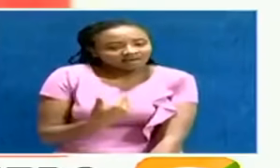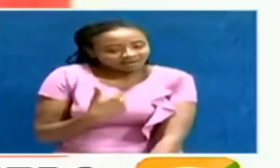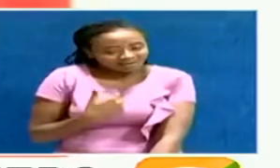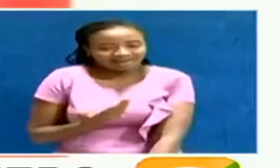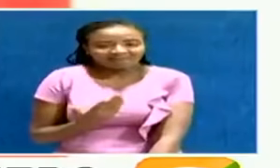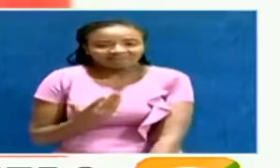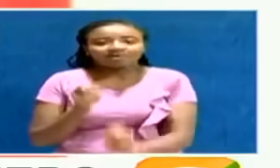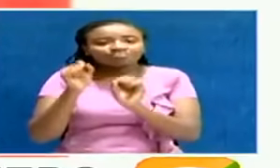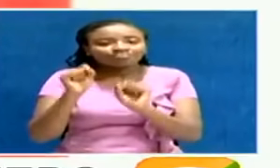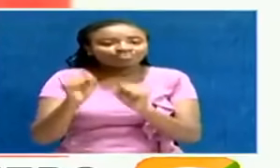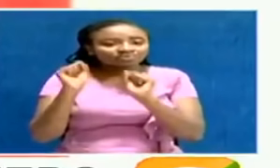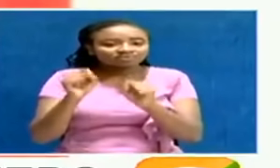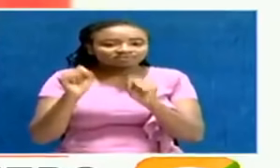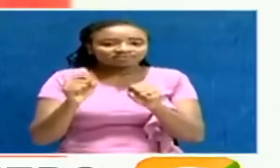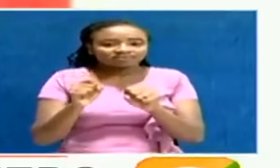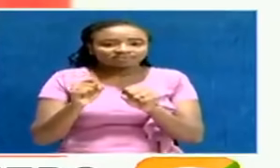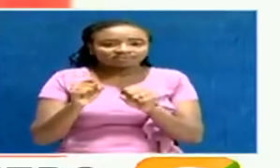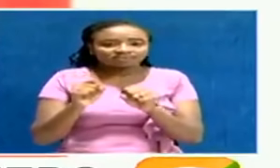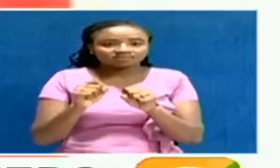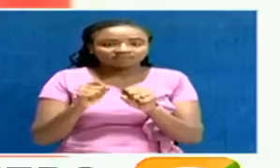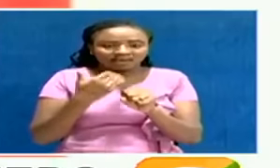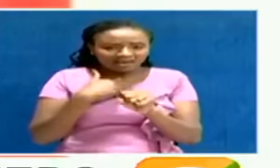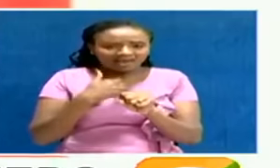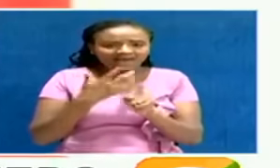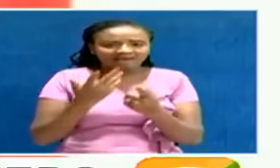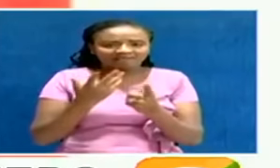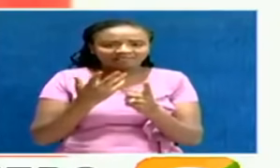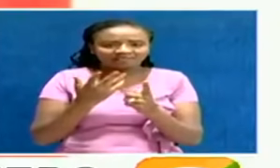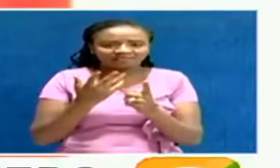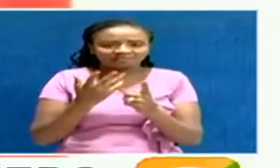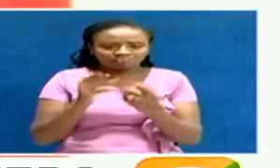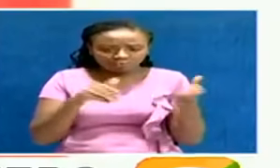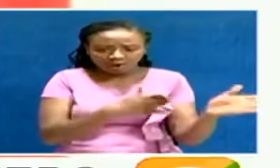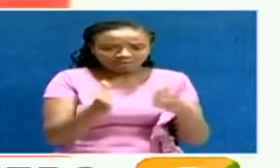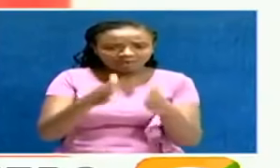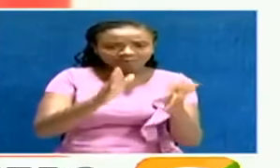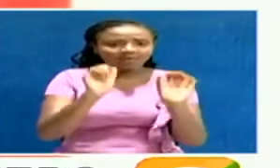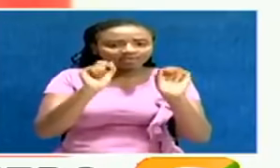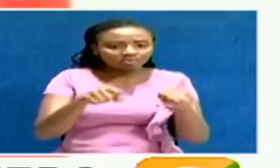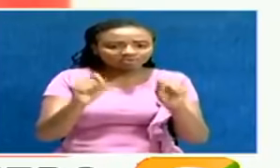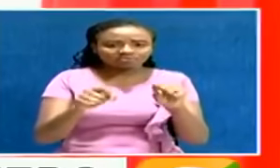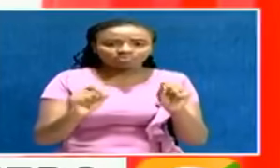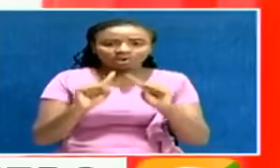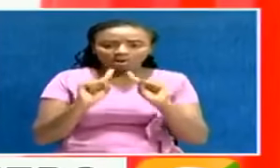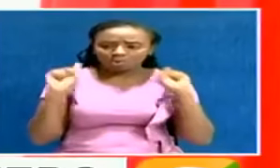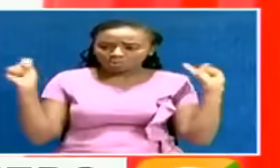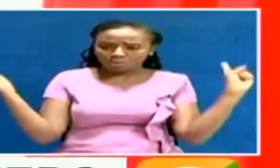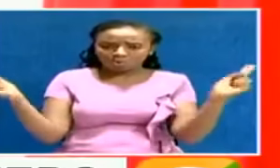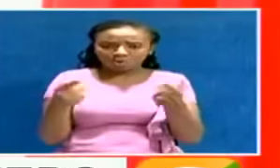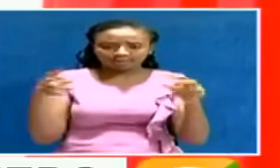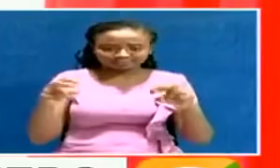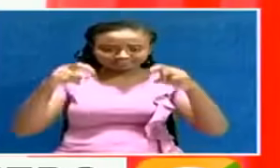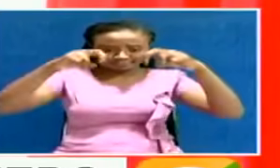real possibility for all of us to come together and to hammer out